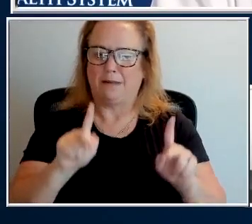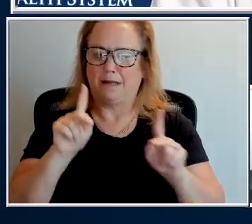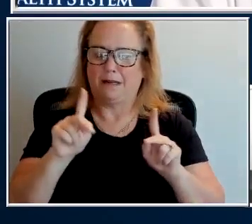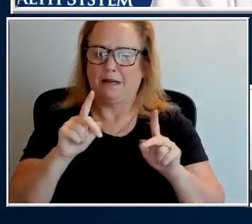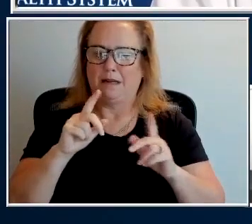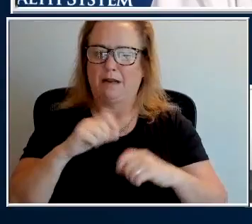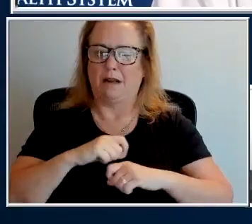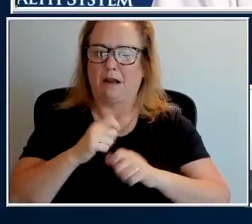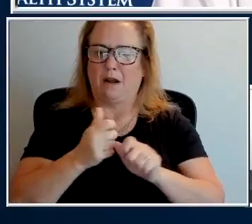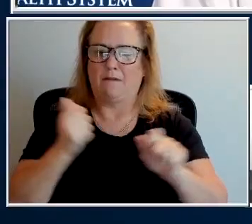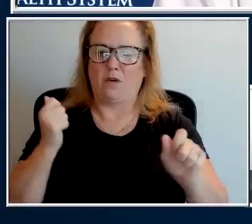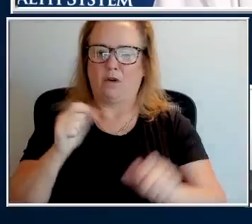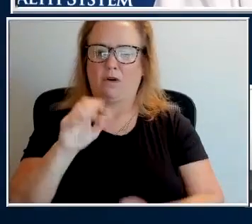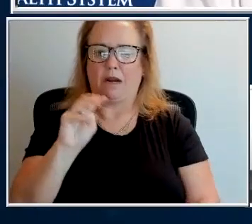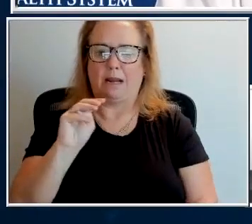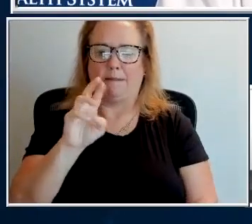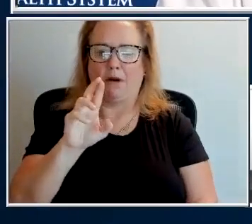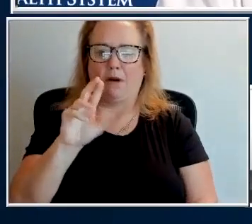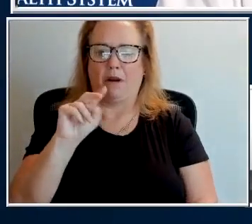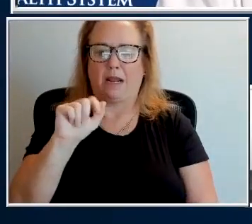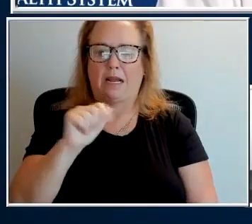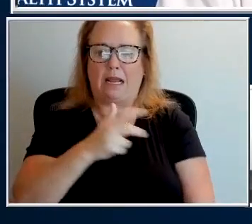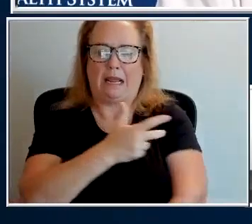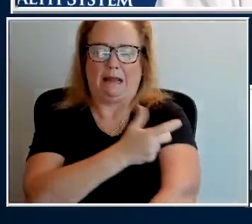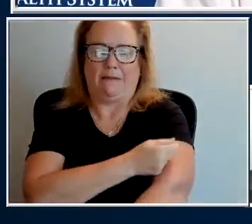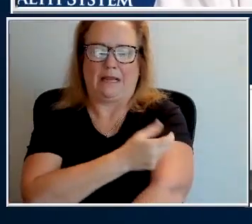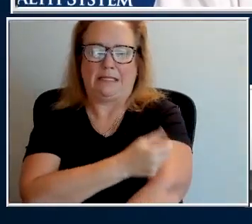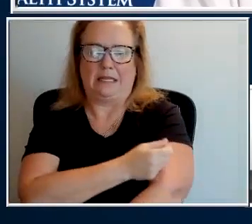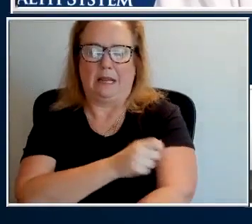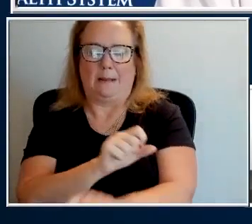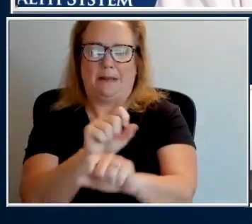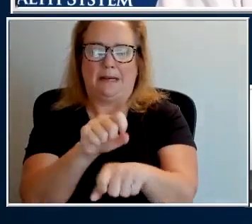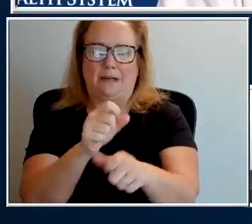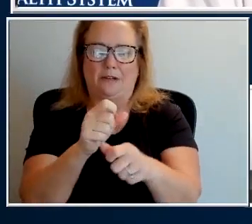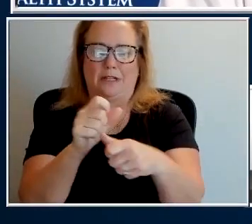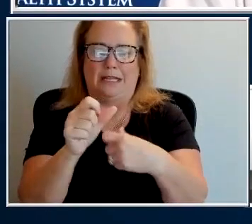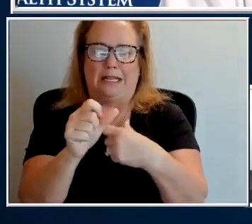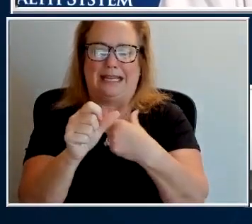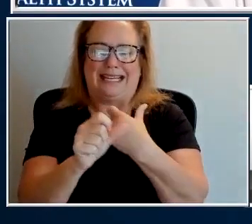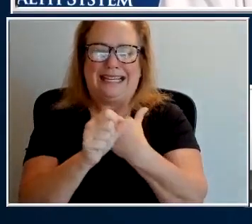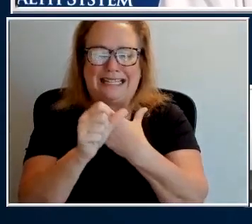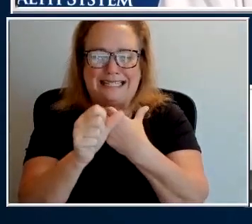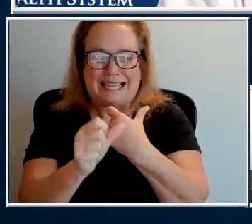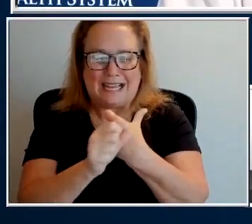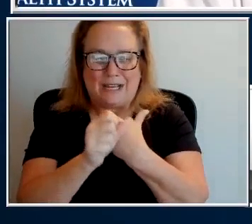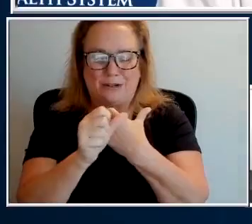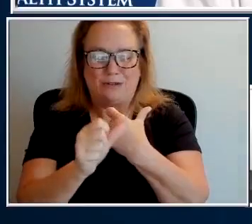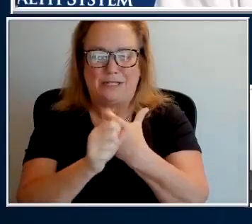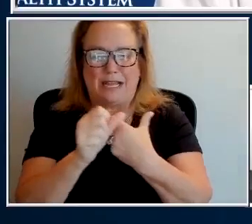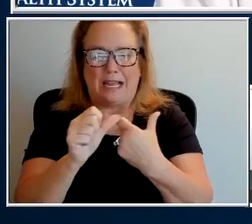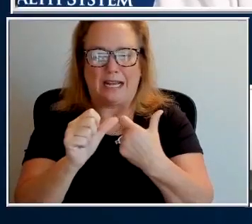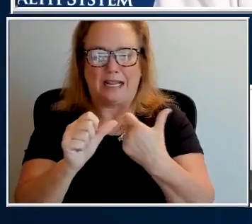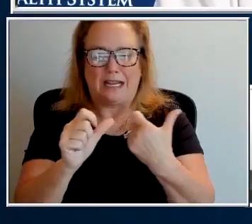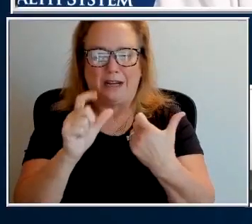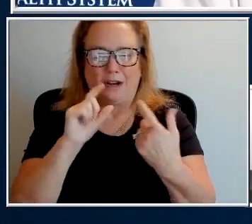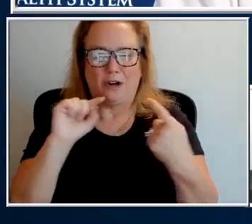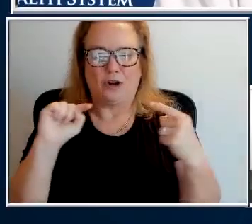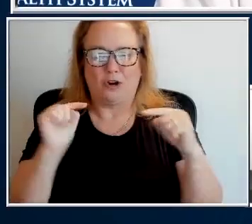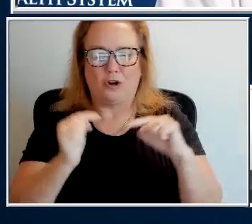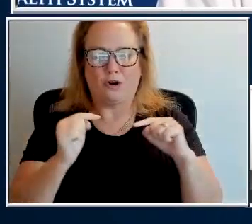the mRNA vaccines, claiming they are potentially dangerous and could threaten the integrity of the human